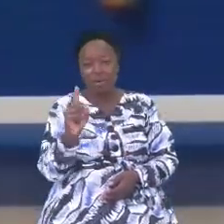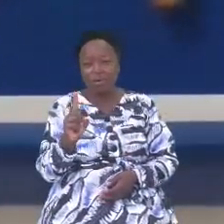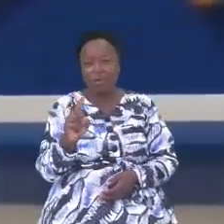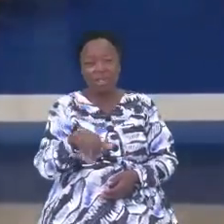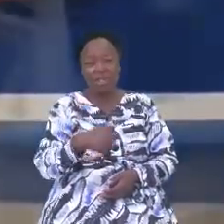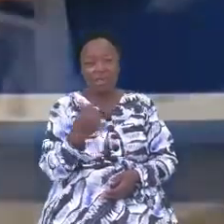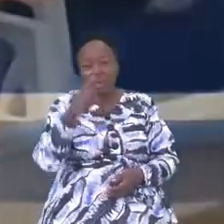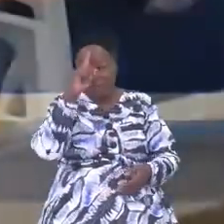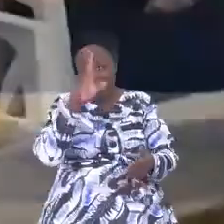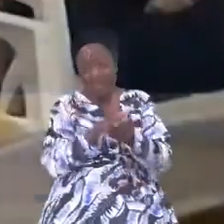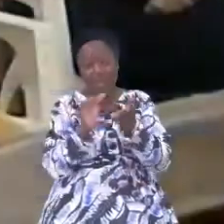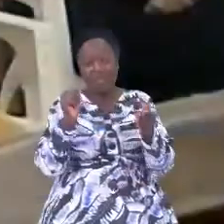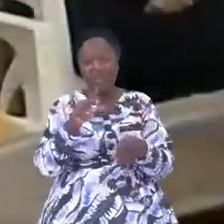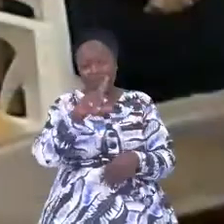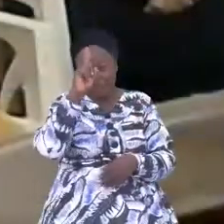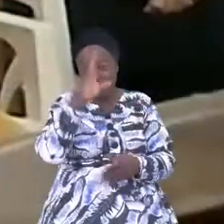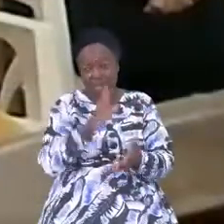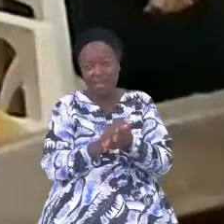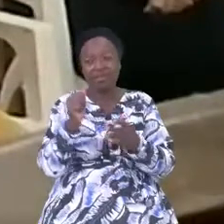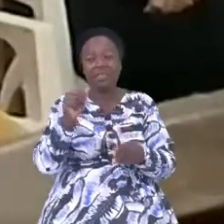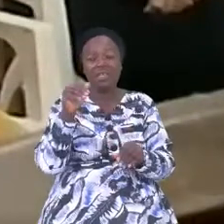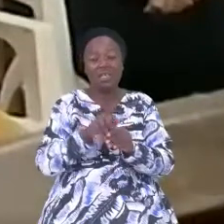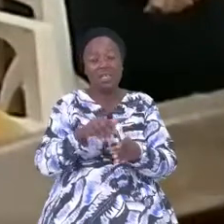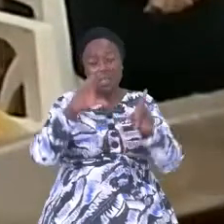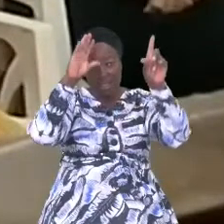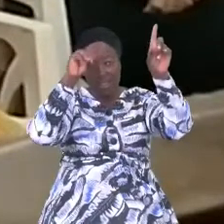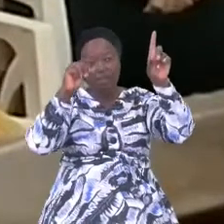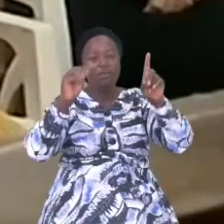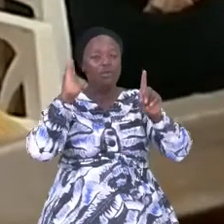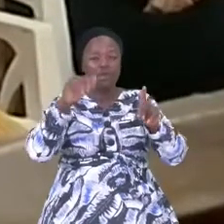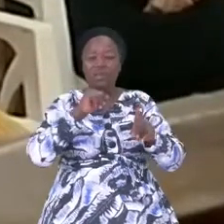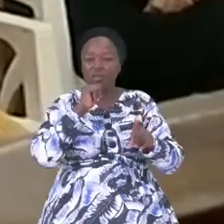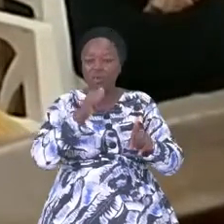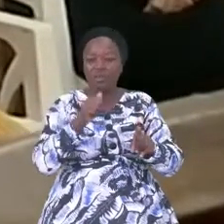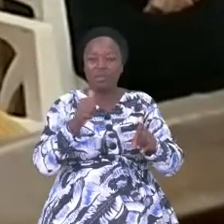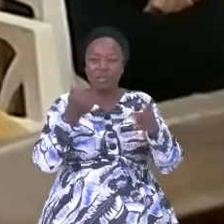whosoever believes in him